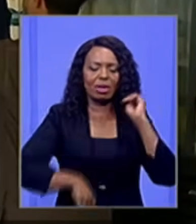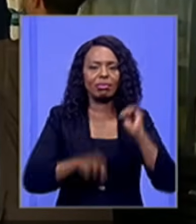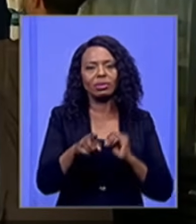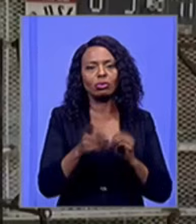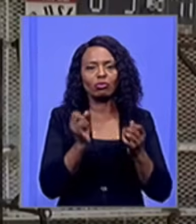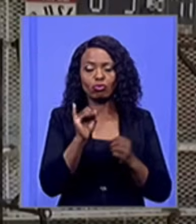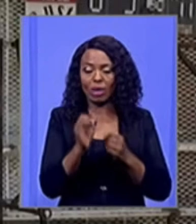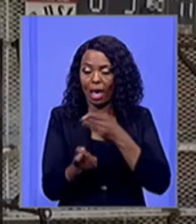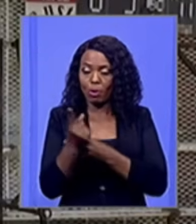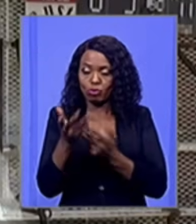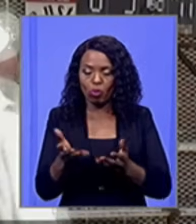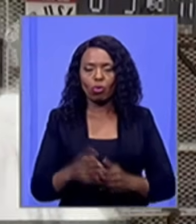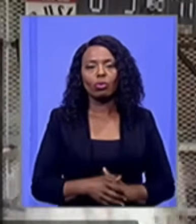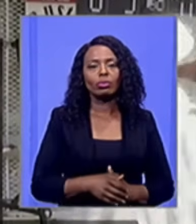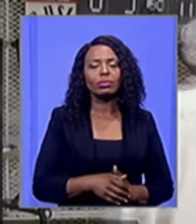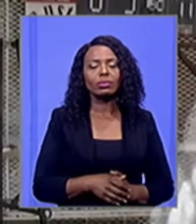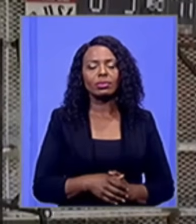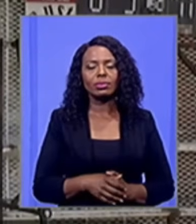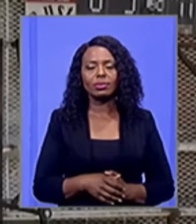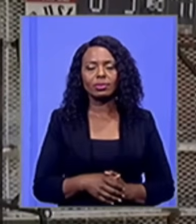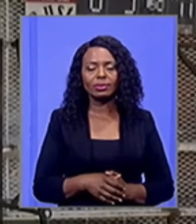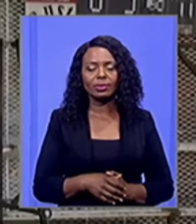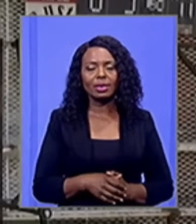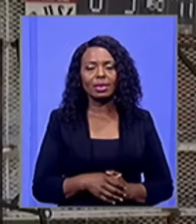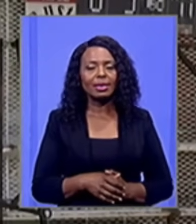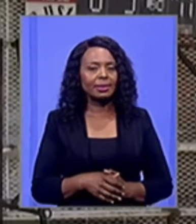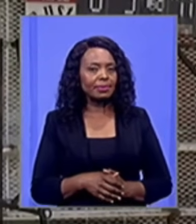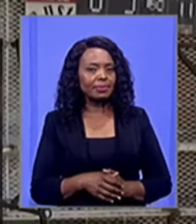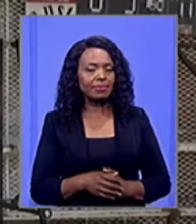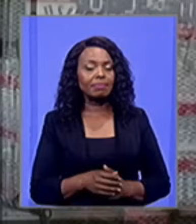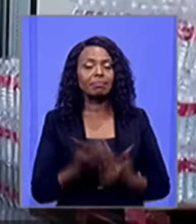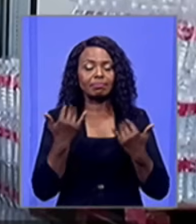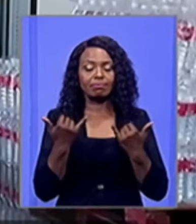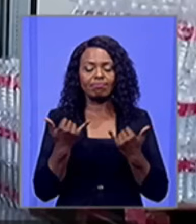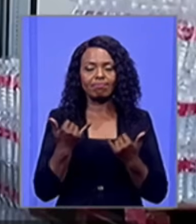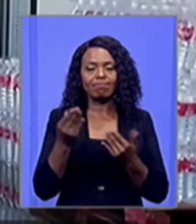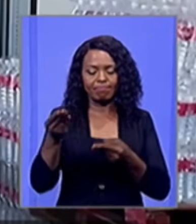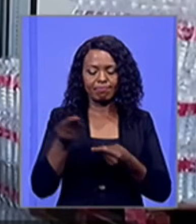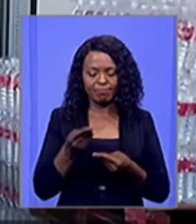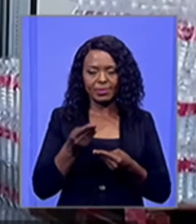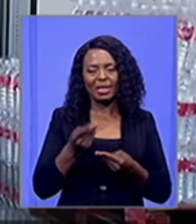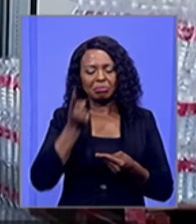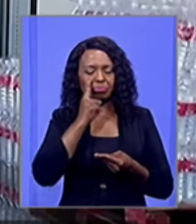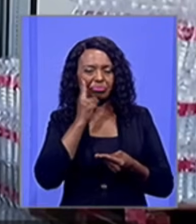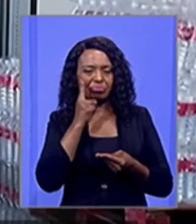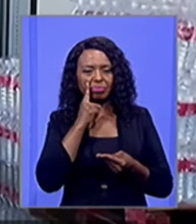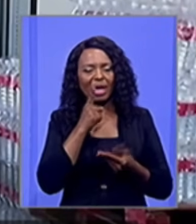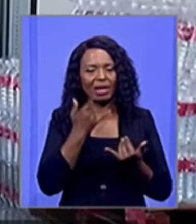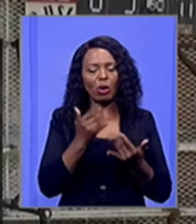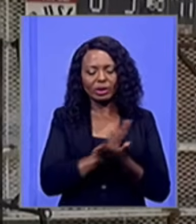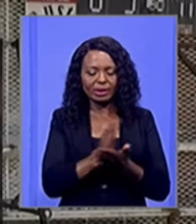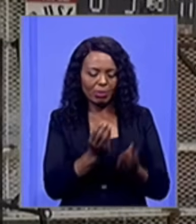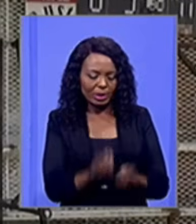boima. Appropriate sanction will be issued out. It will depend on the extent of the transaction. Sometimes a case